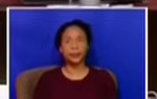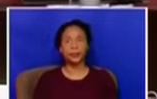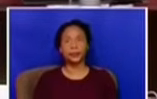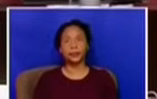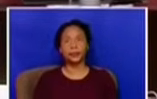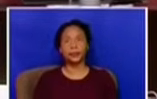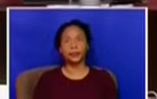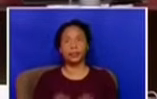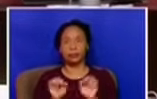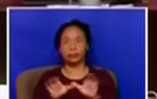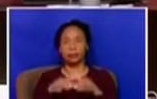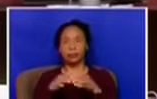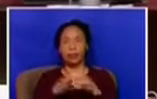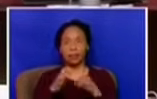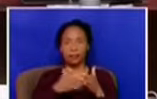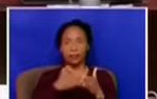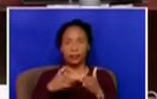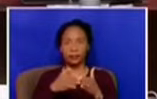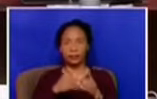I